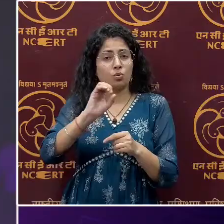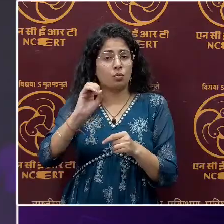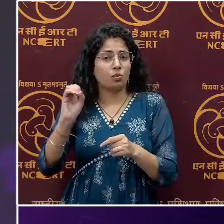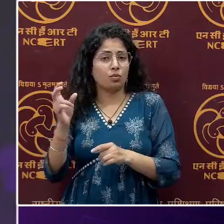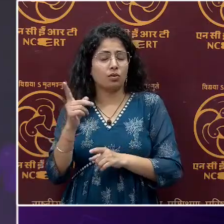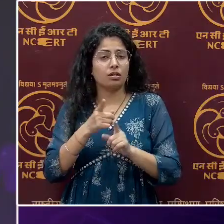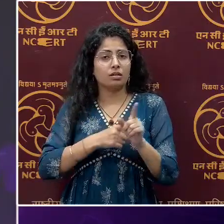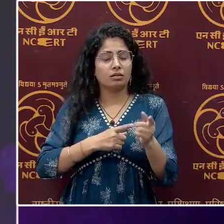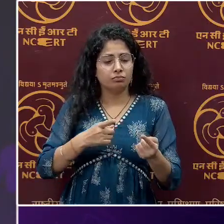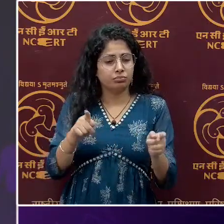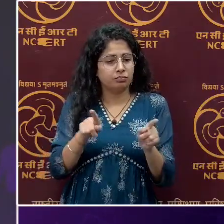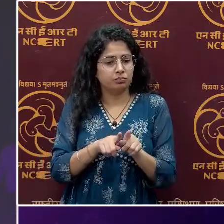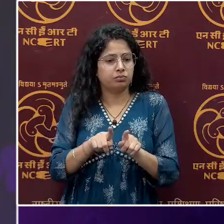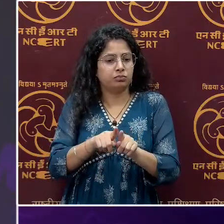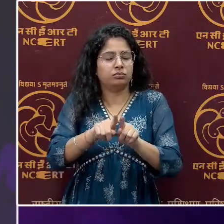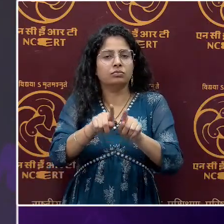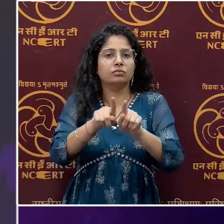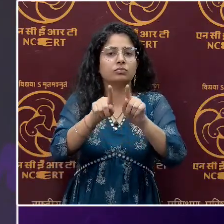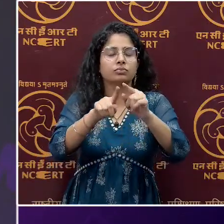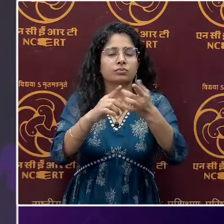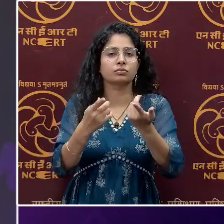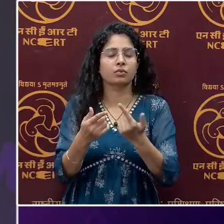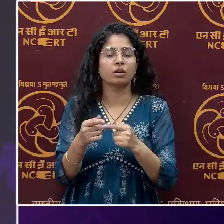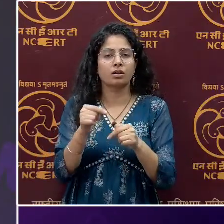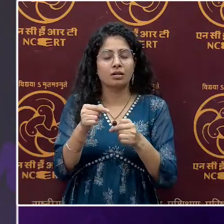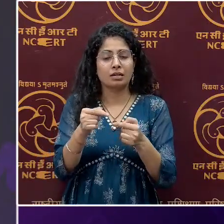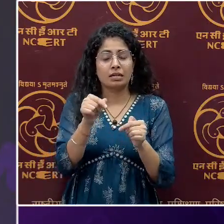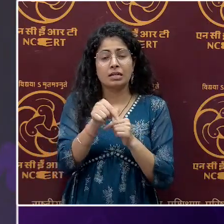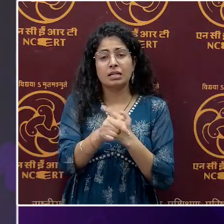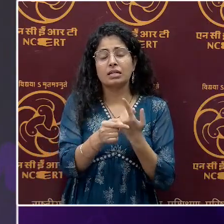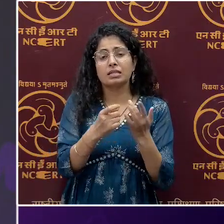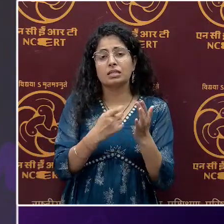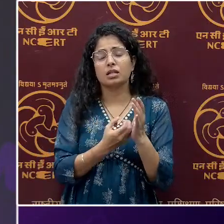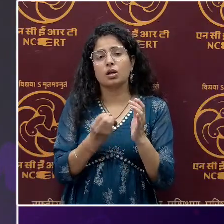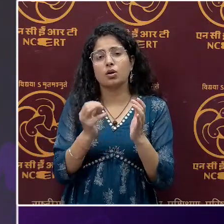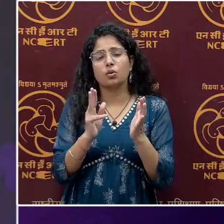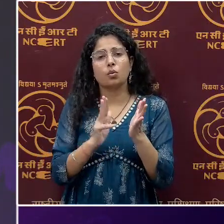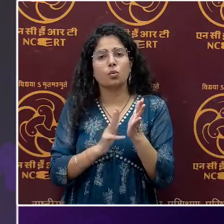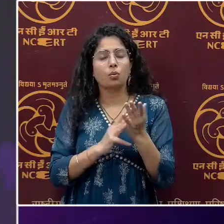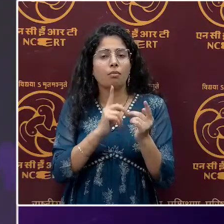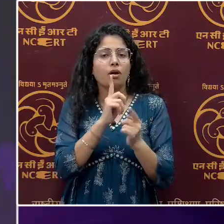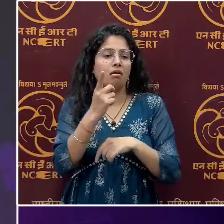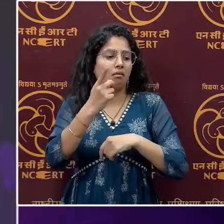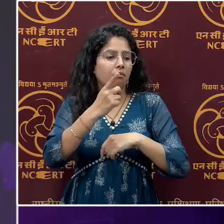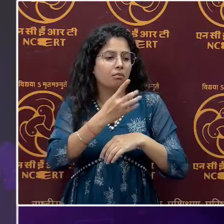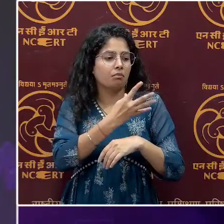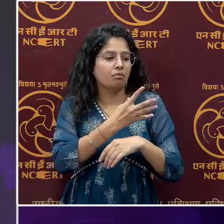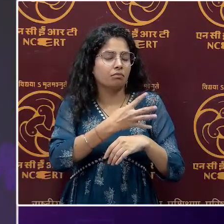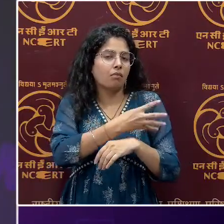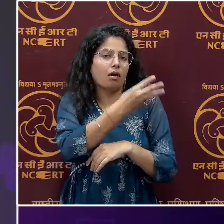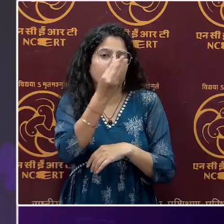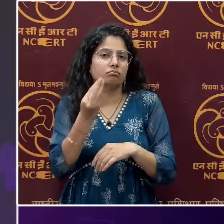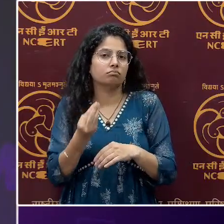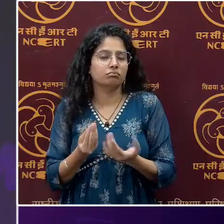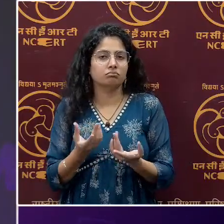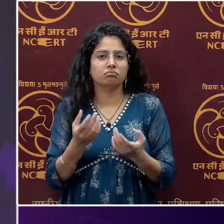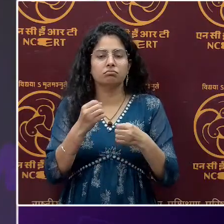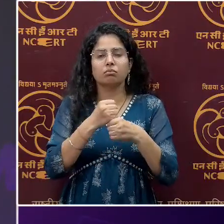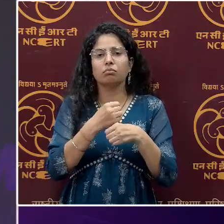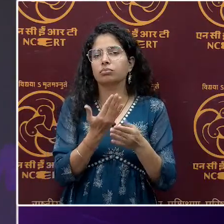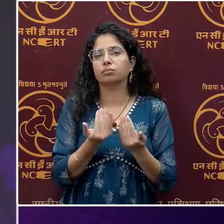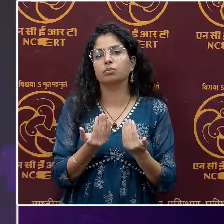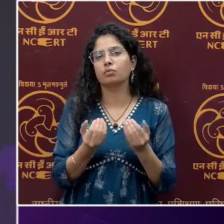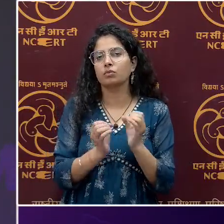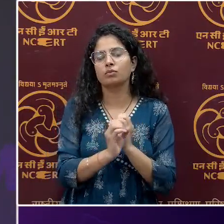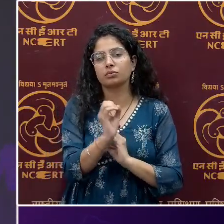struggle that we are talking about, and ma'am, we all say like Rome is not built in a day, neither the independence. So it took